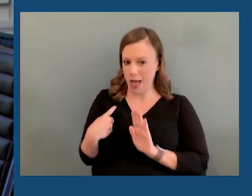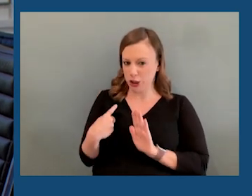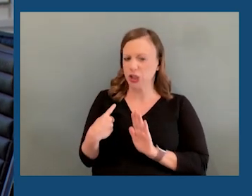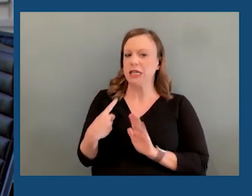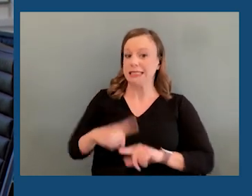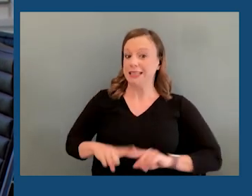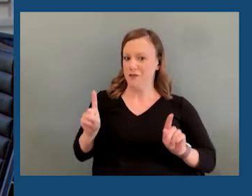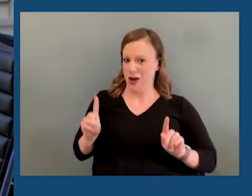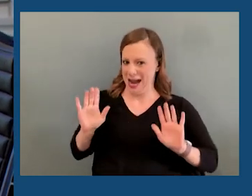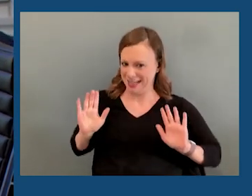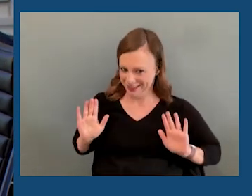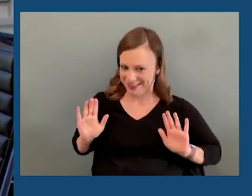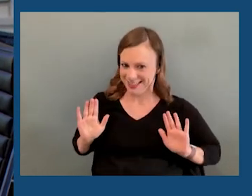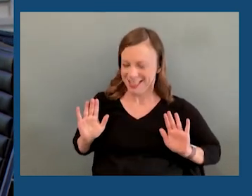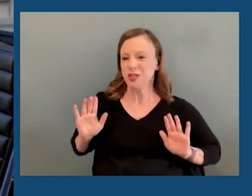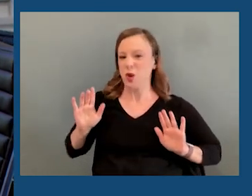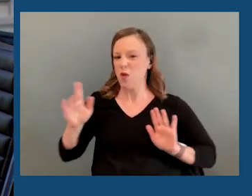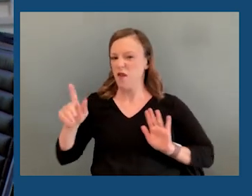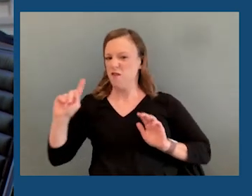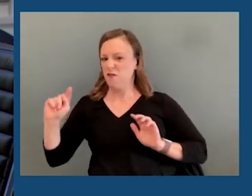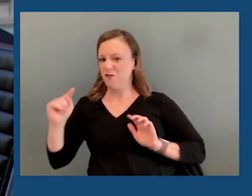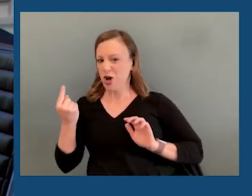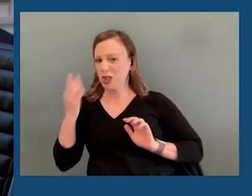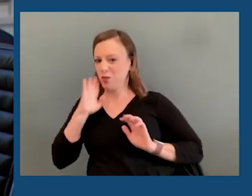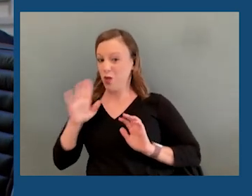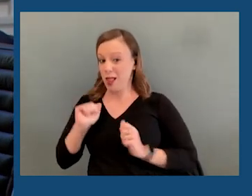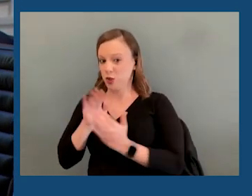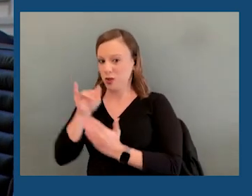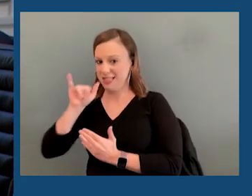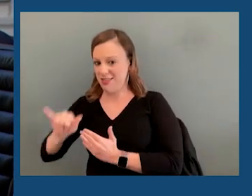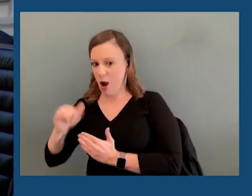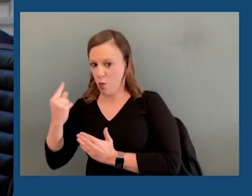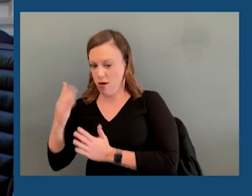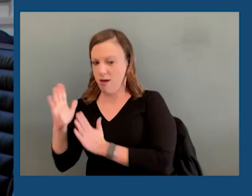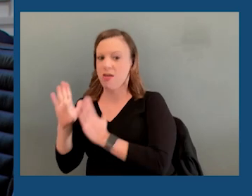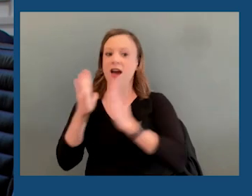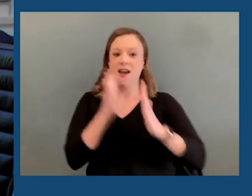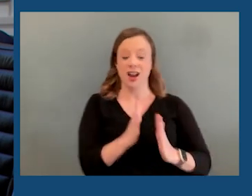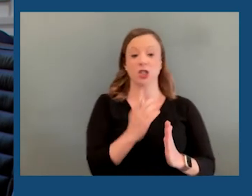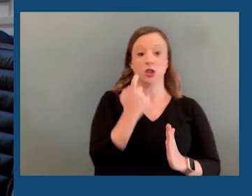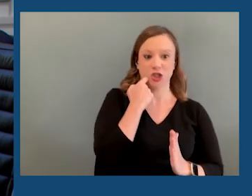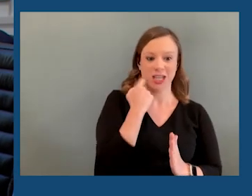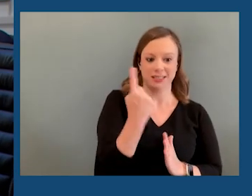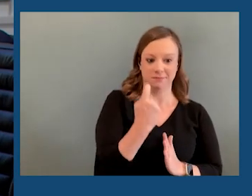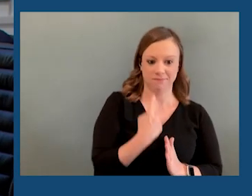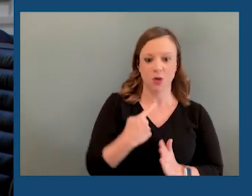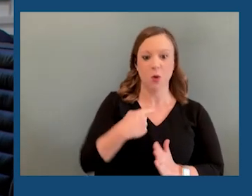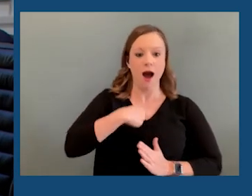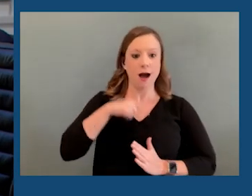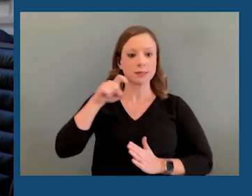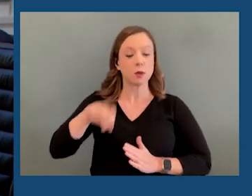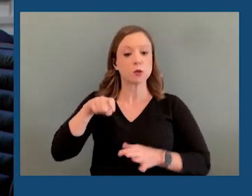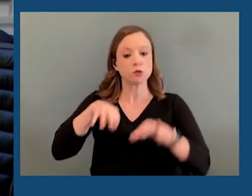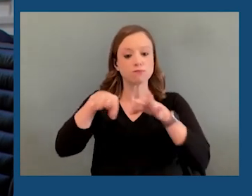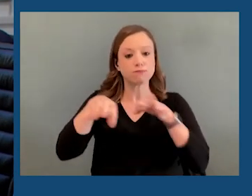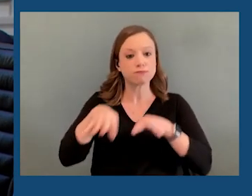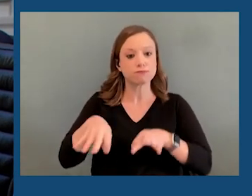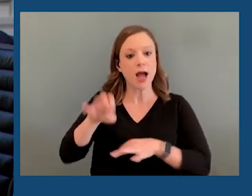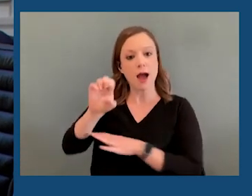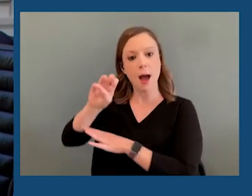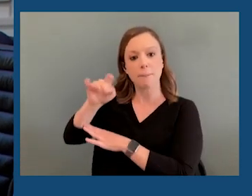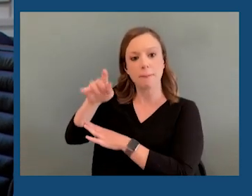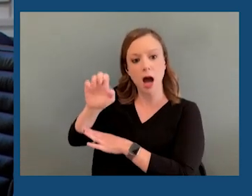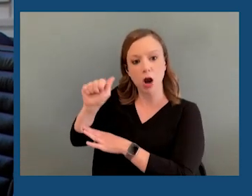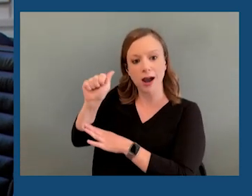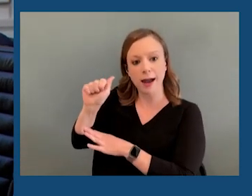then answer the question that you just asked me. So I was supposed to describe what Empire AI actually is going to be.